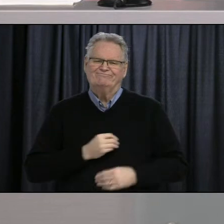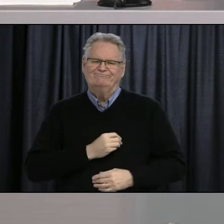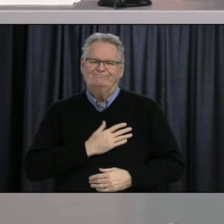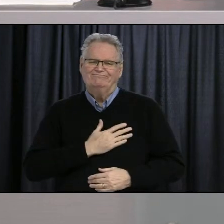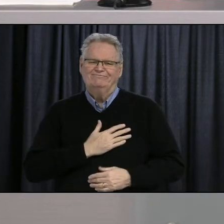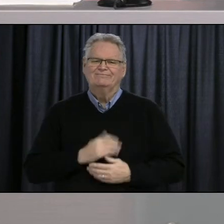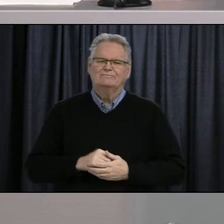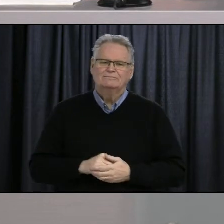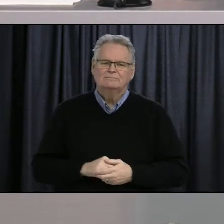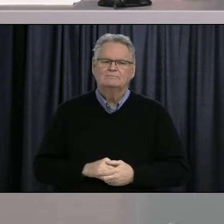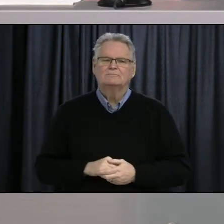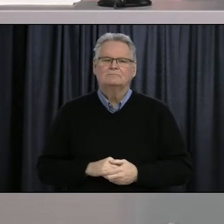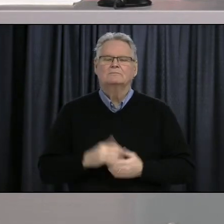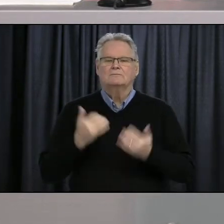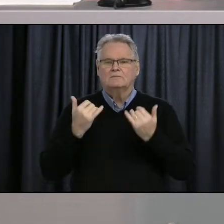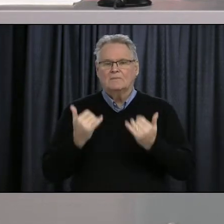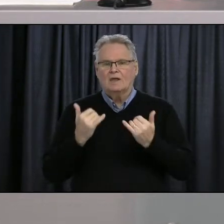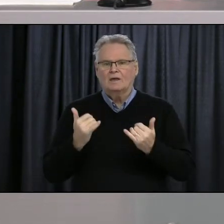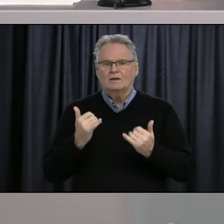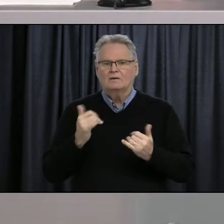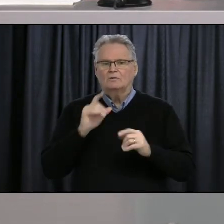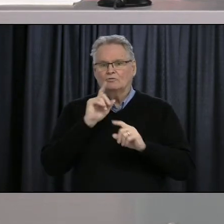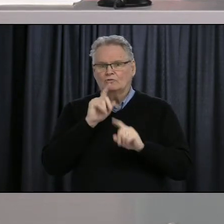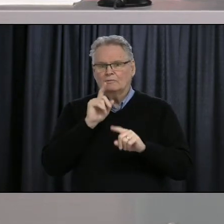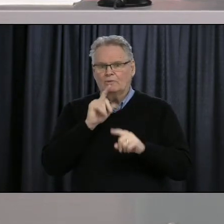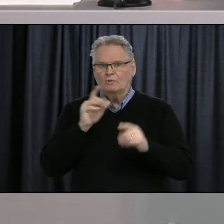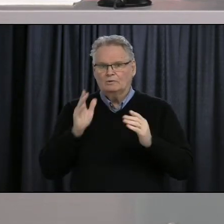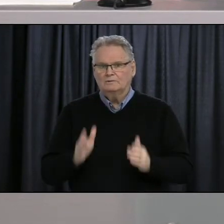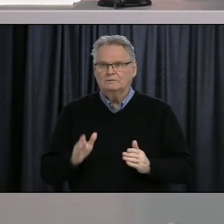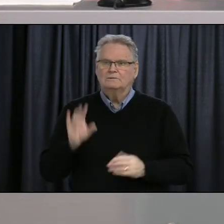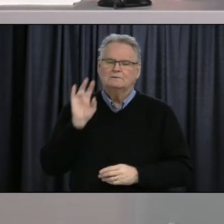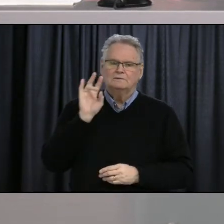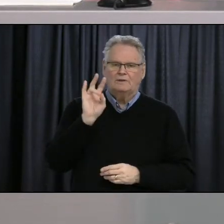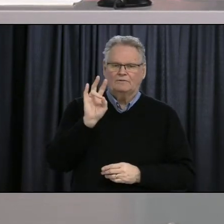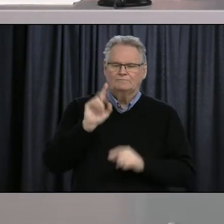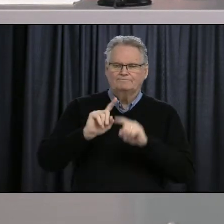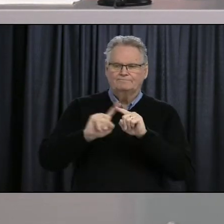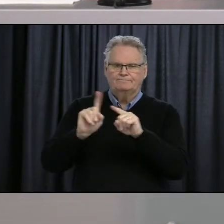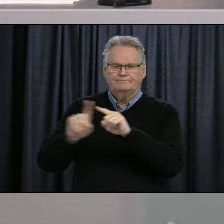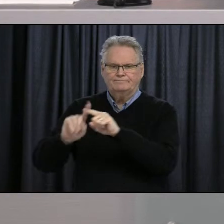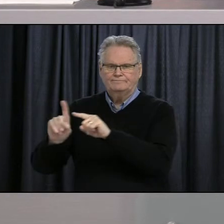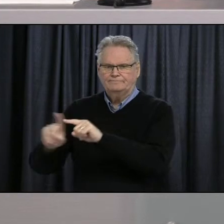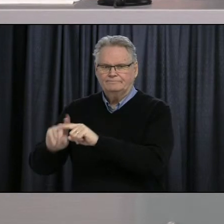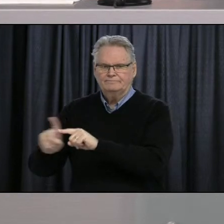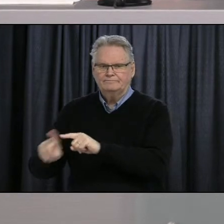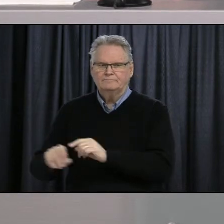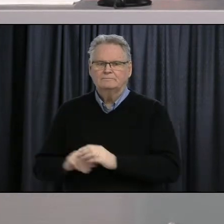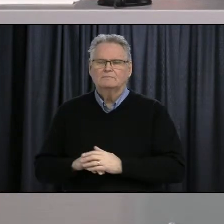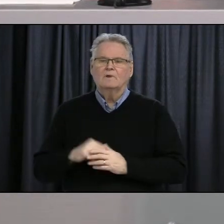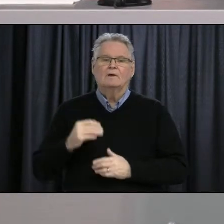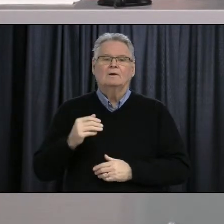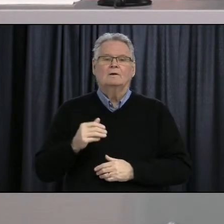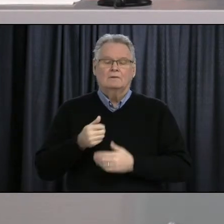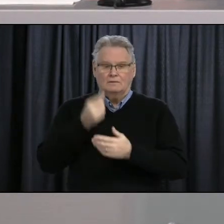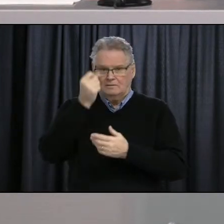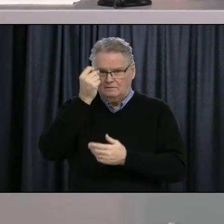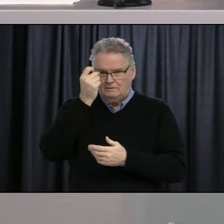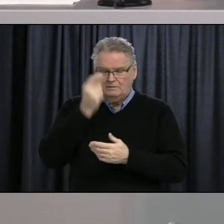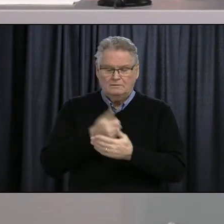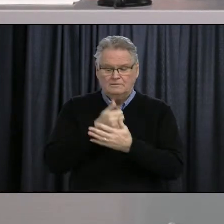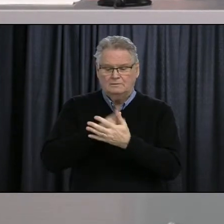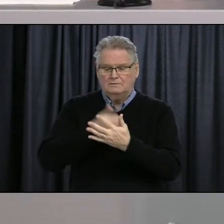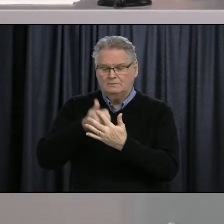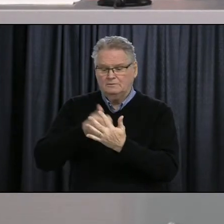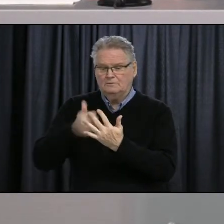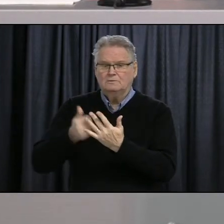are 7 reporters registered for today's call. The question and answer session will be conducted in 2 rounds, where each reporter will have the opportunity